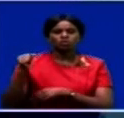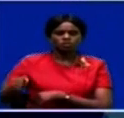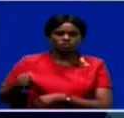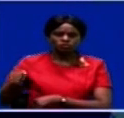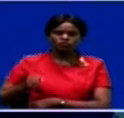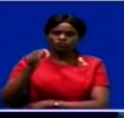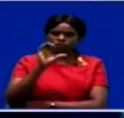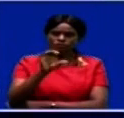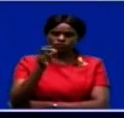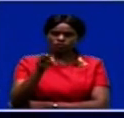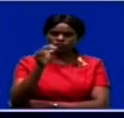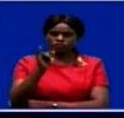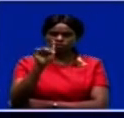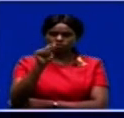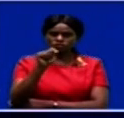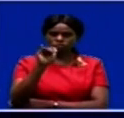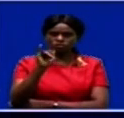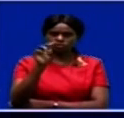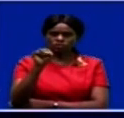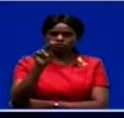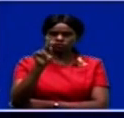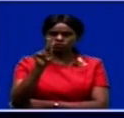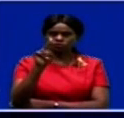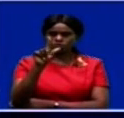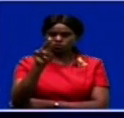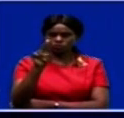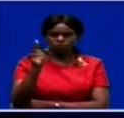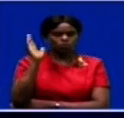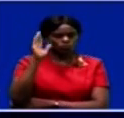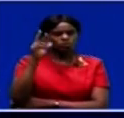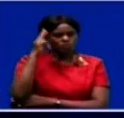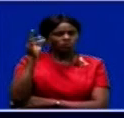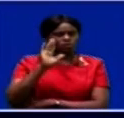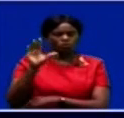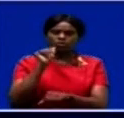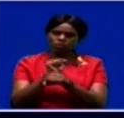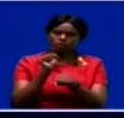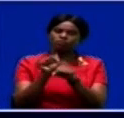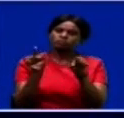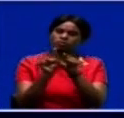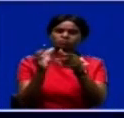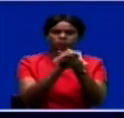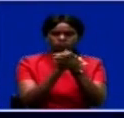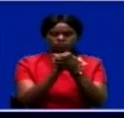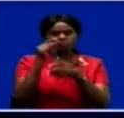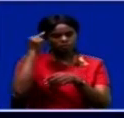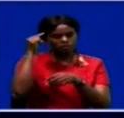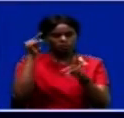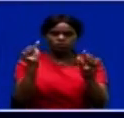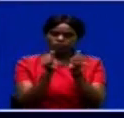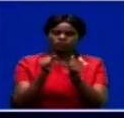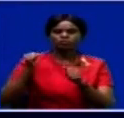Chief Chitimukulu of the Bemba people said Mr. Mwape will be remembered for his commitment to promoting cooperation between government and the